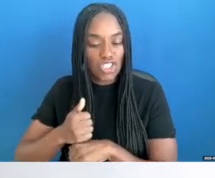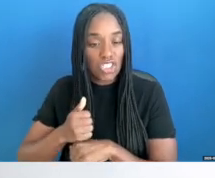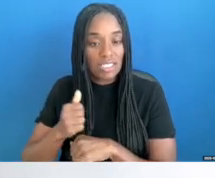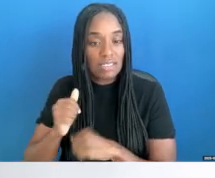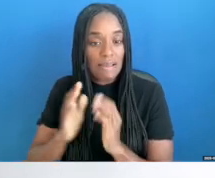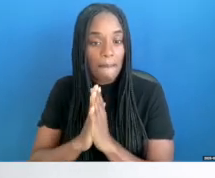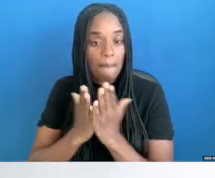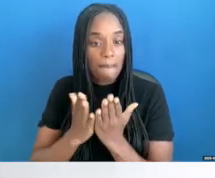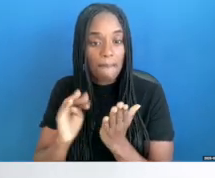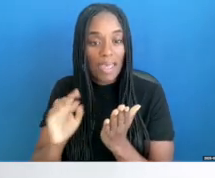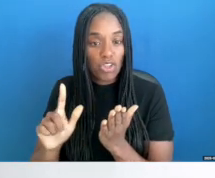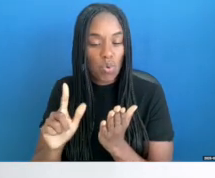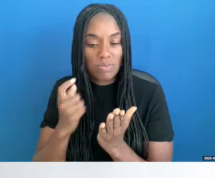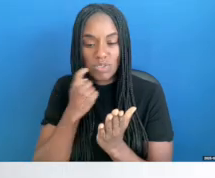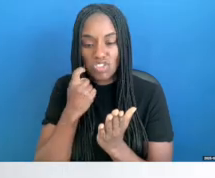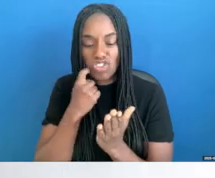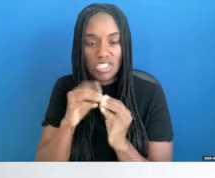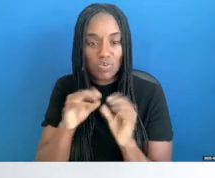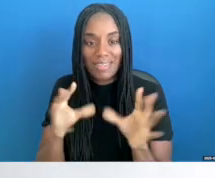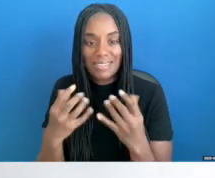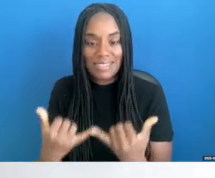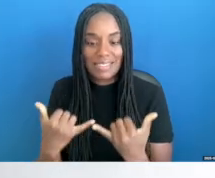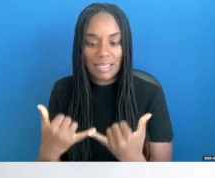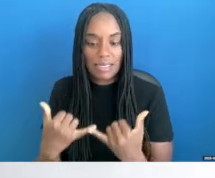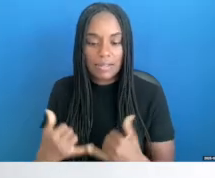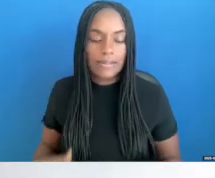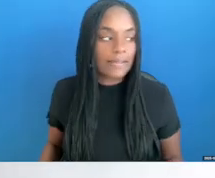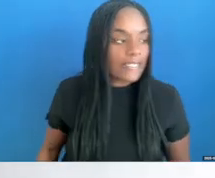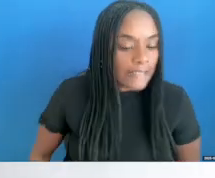And that the